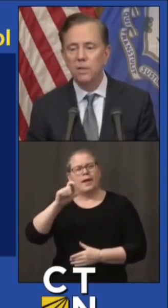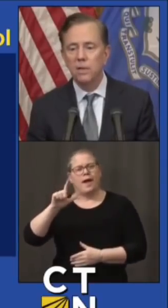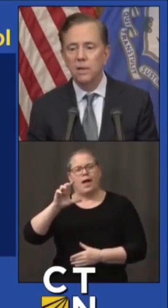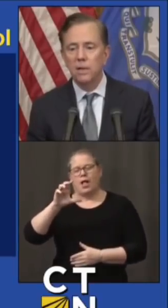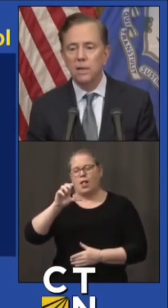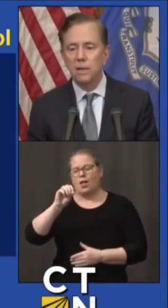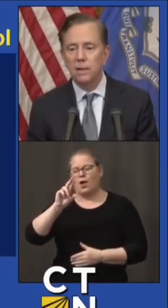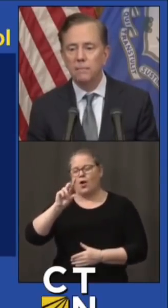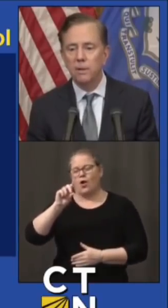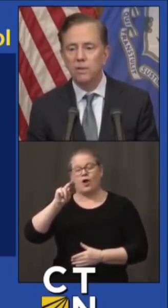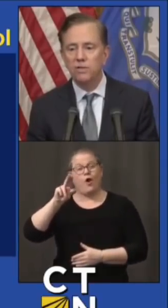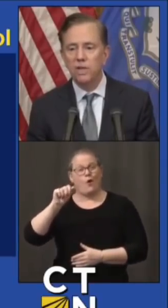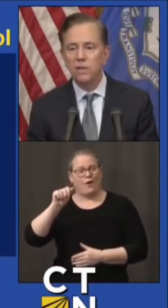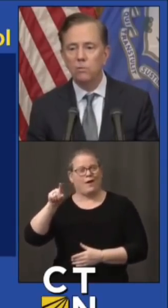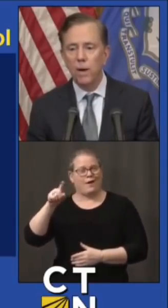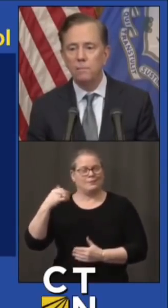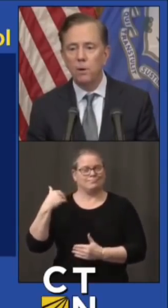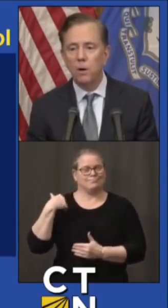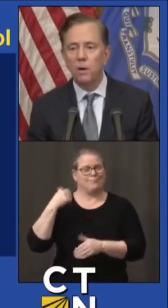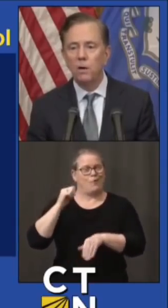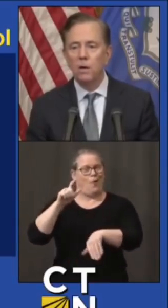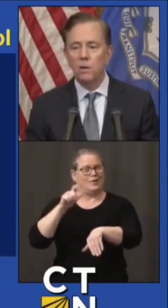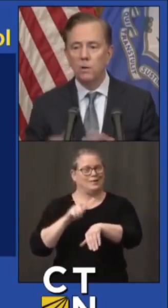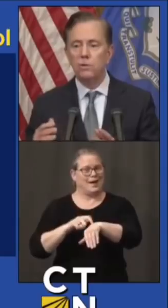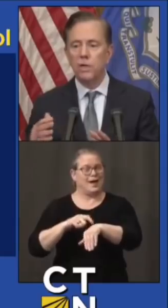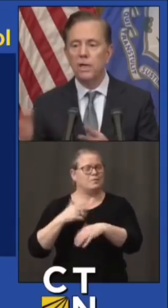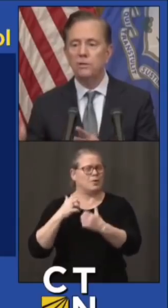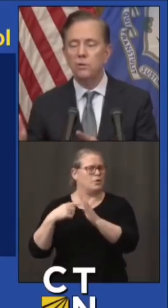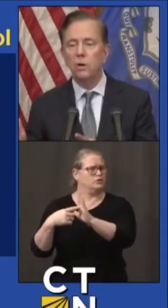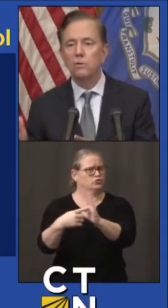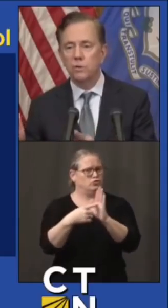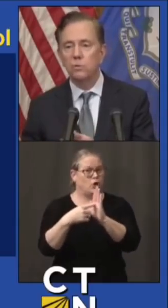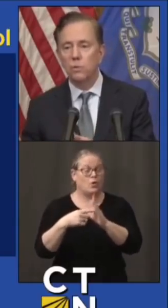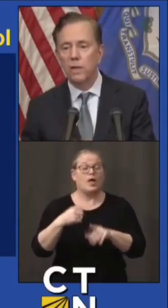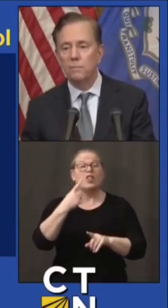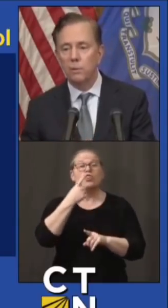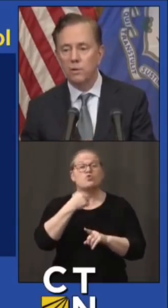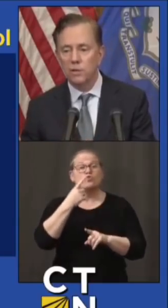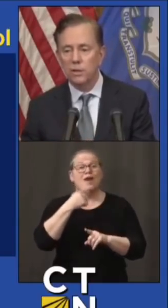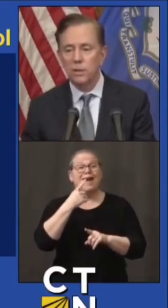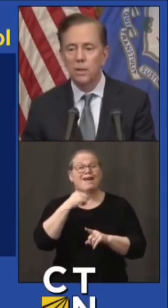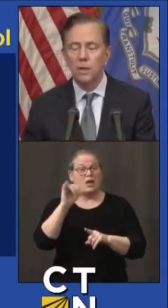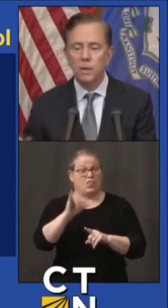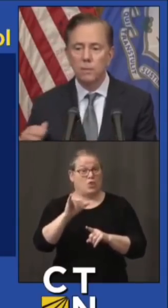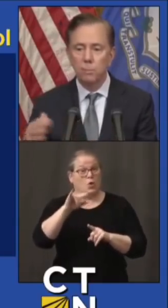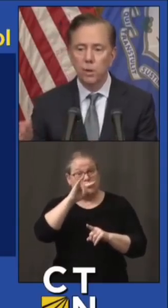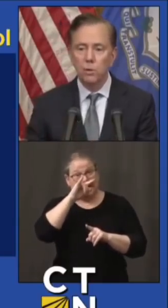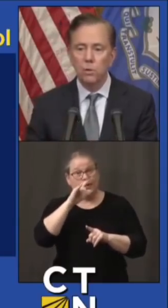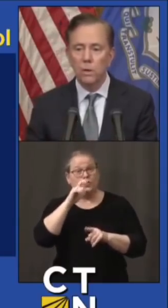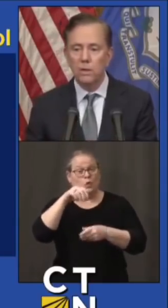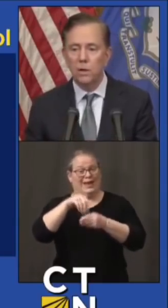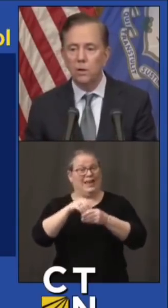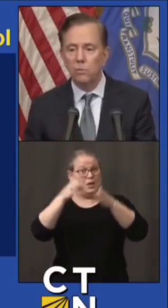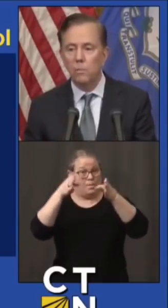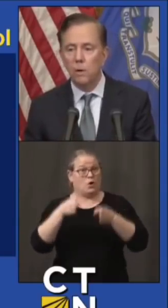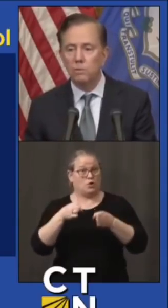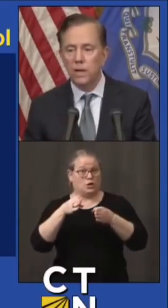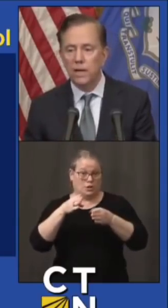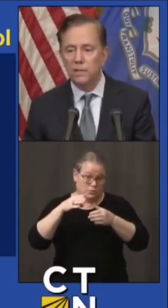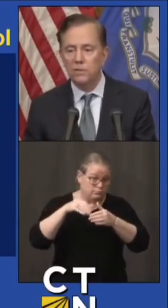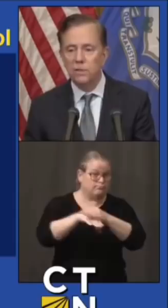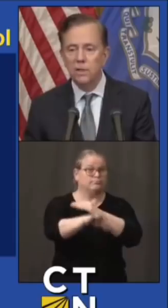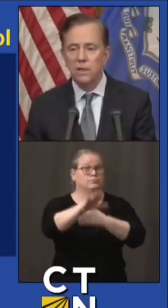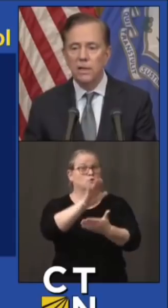is you can see the red bar, those are kids who go to school in person. The blue are the